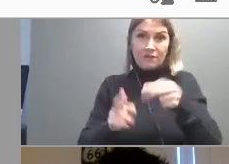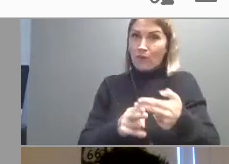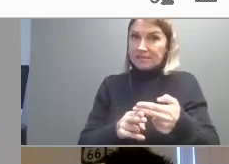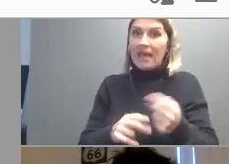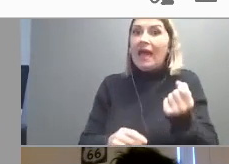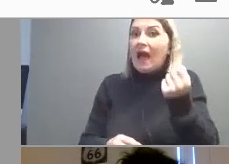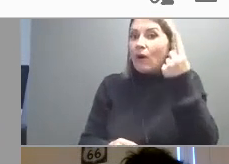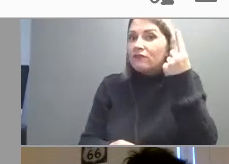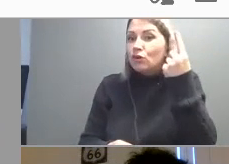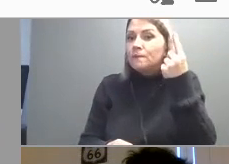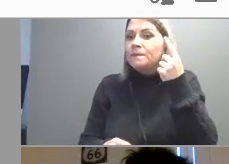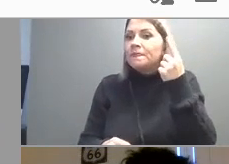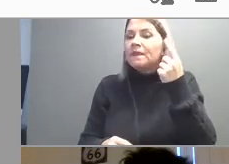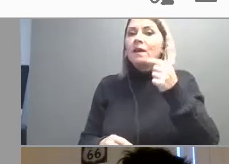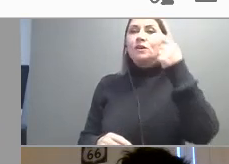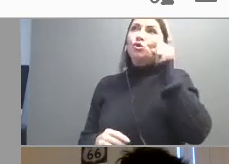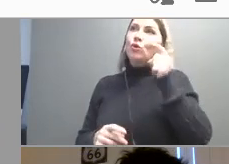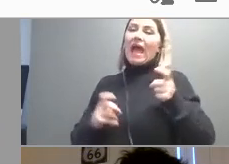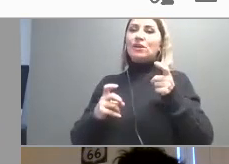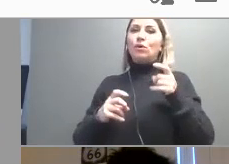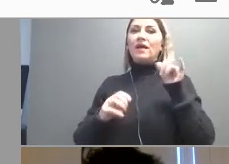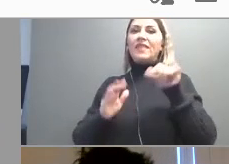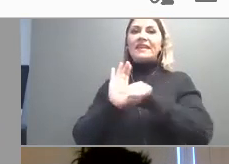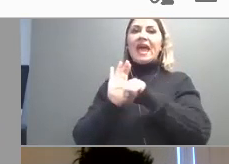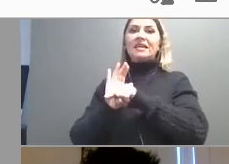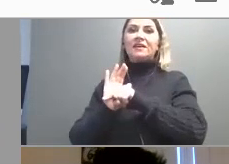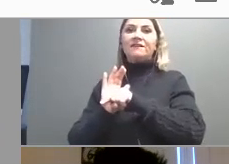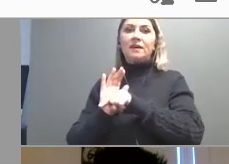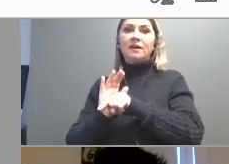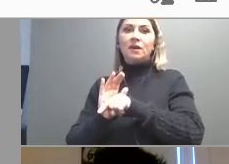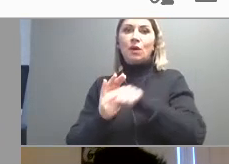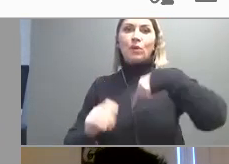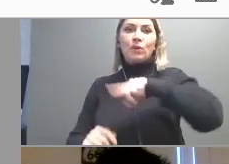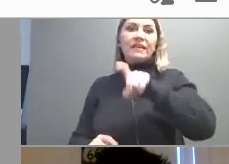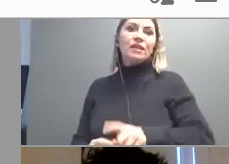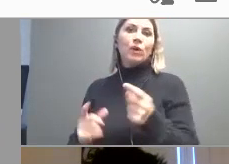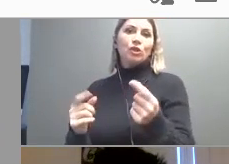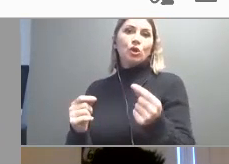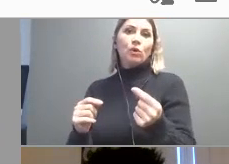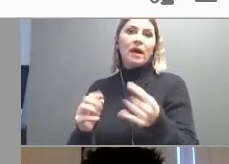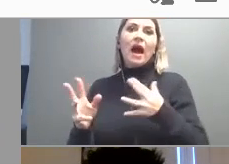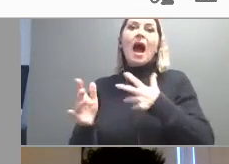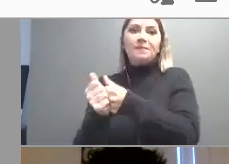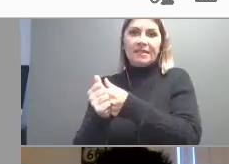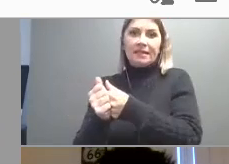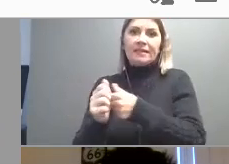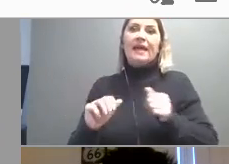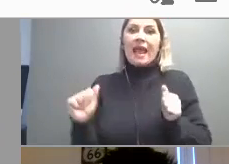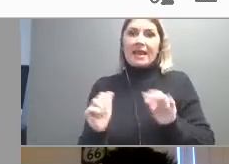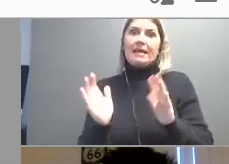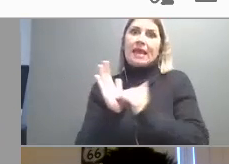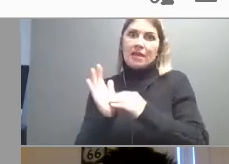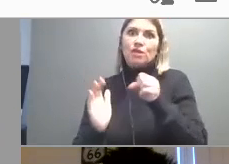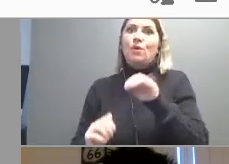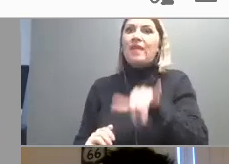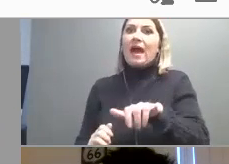However, in order to handle negative weights, what would we need to do? We need to update A again, right? So this